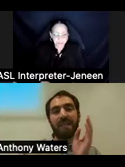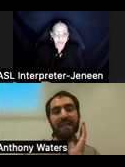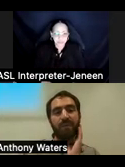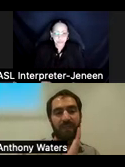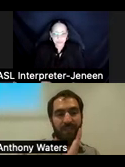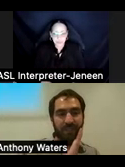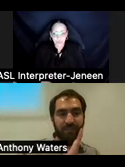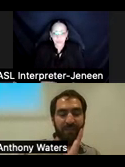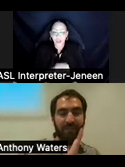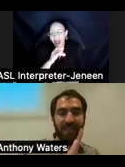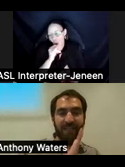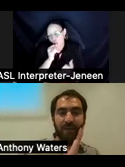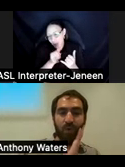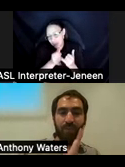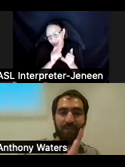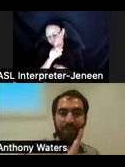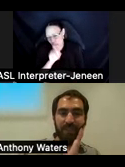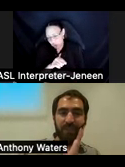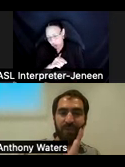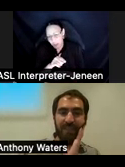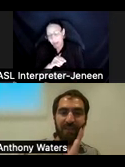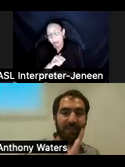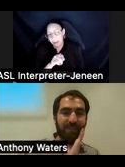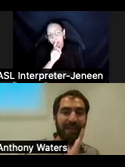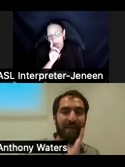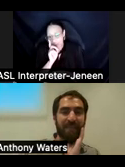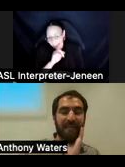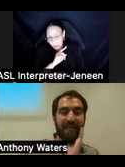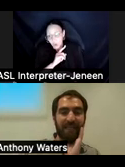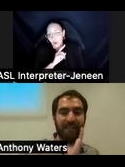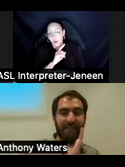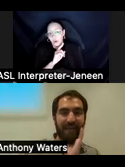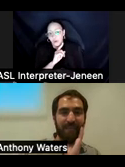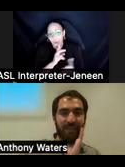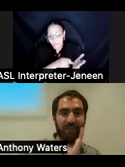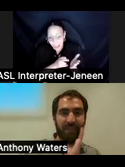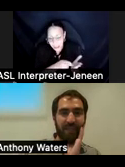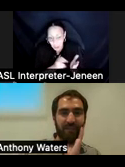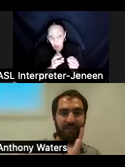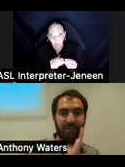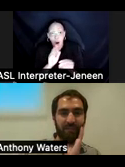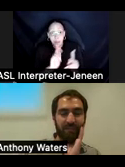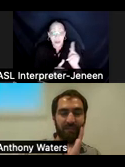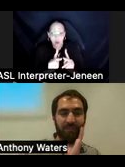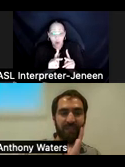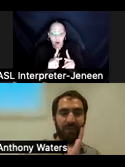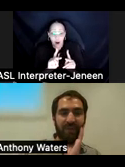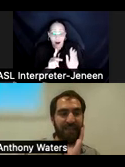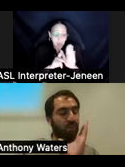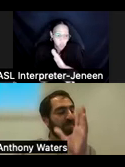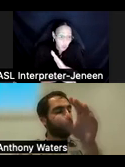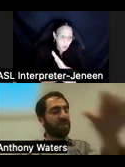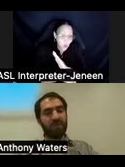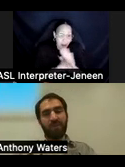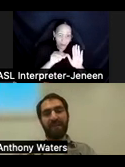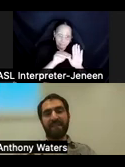And one last question, myth or fact? More people in the US are killed by homicide than die by suicide. Myth or fact?